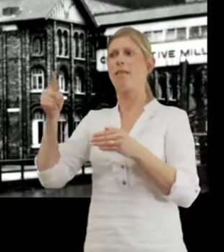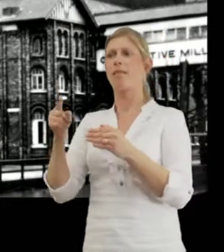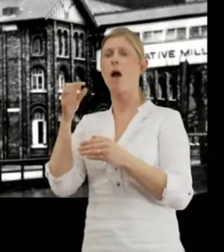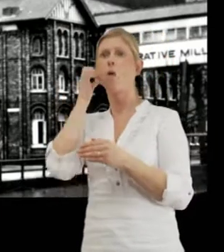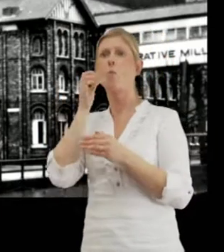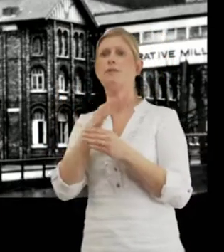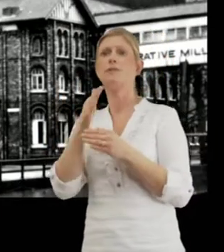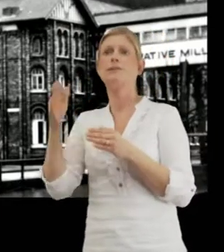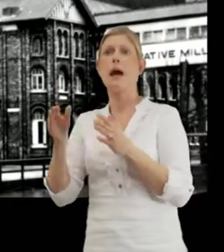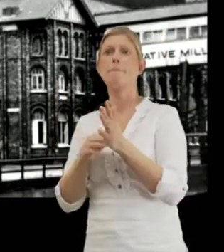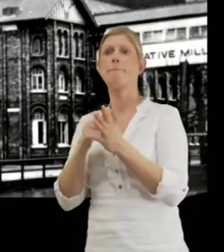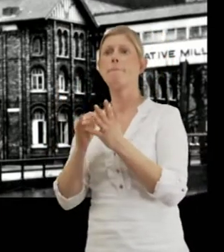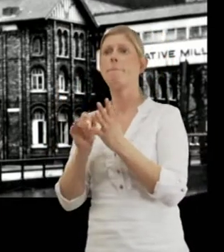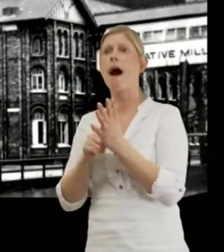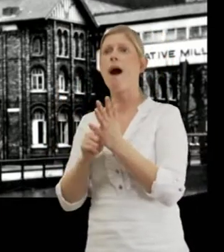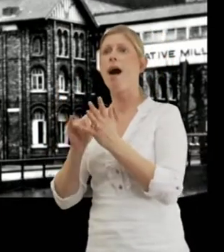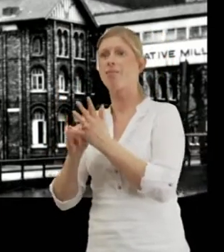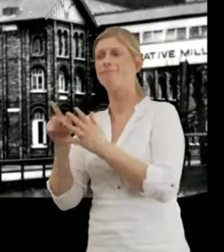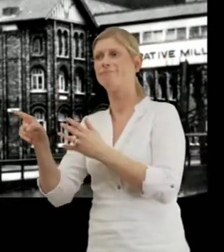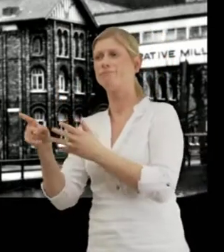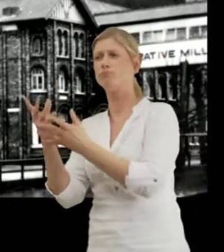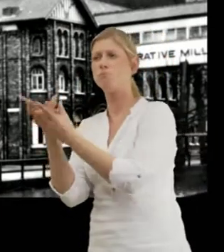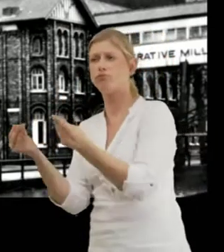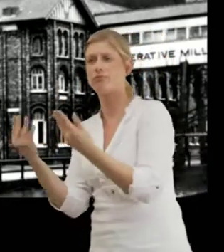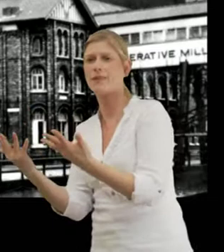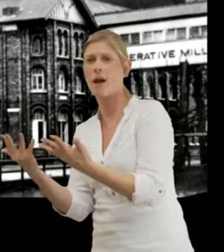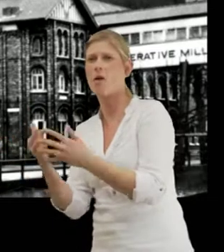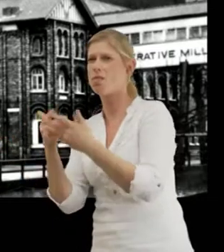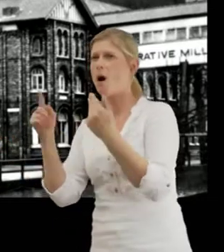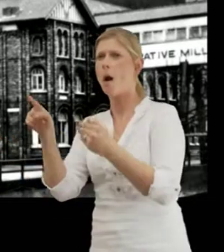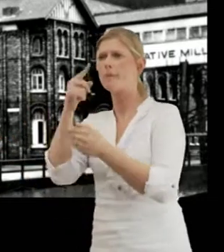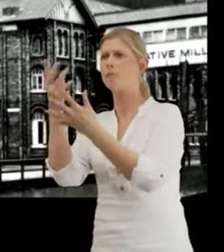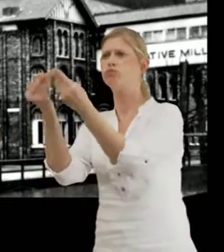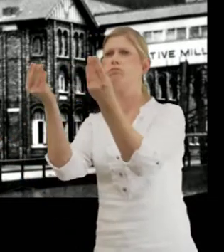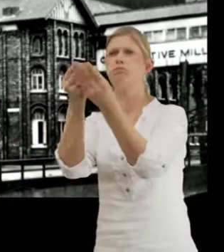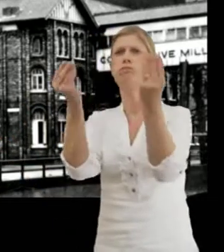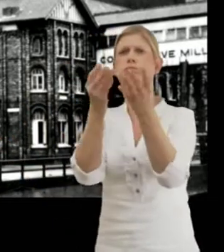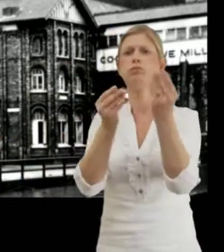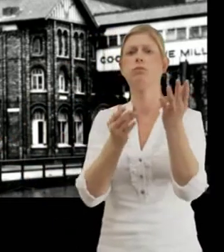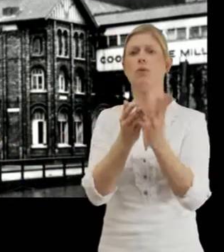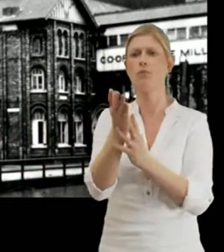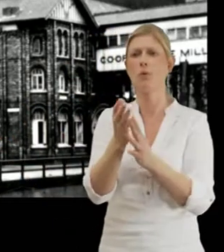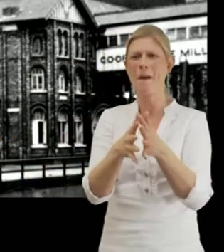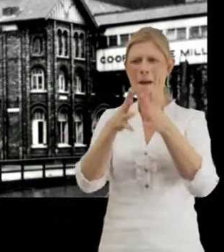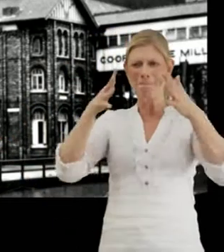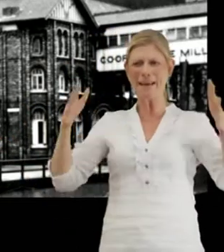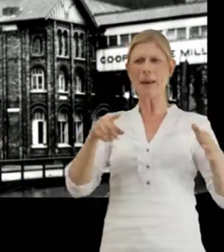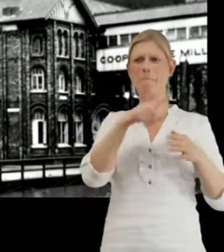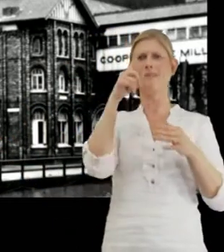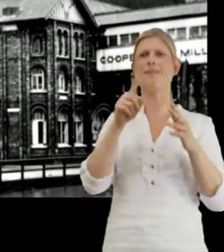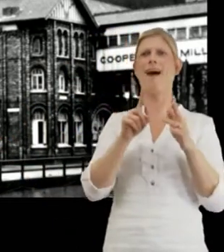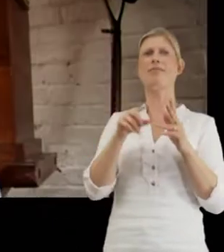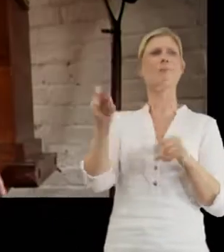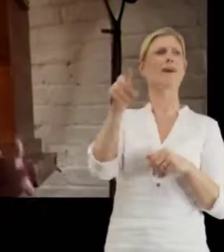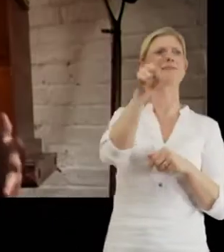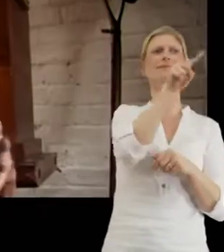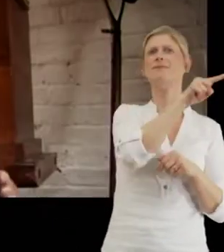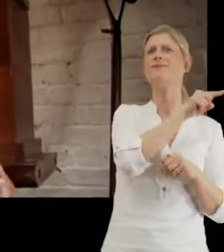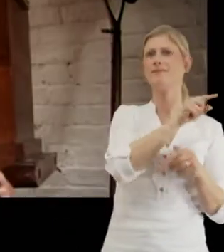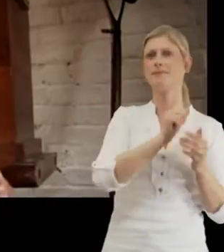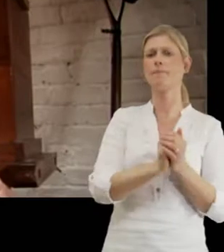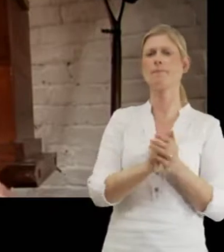Moors, and that's gone now, as have most of the mills, because there are even bigger mills in other places. With the